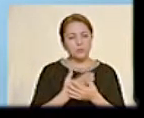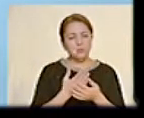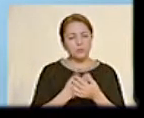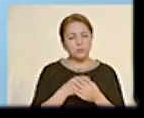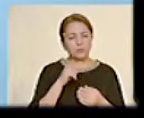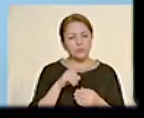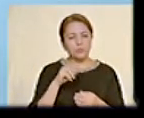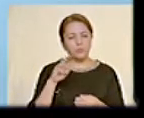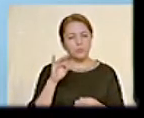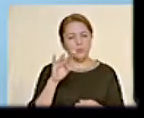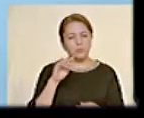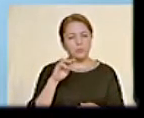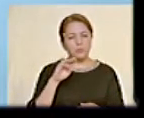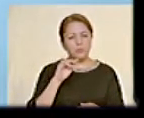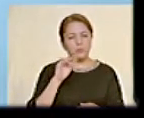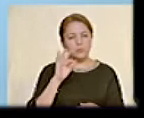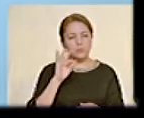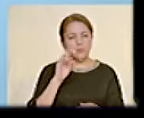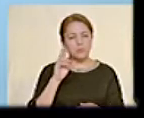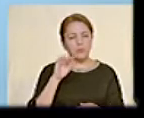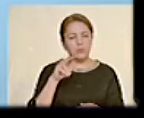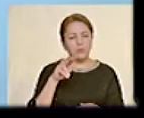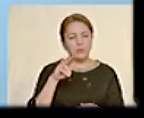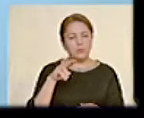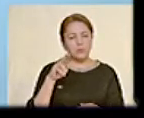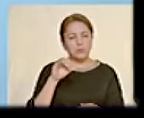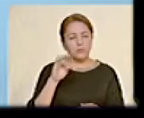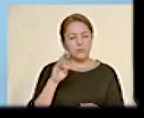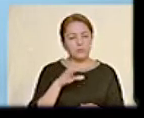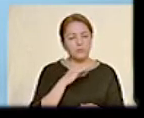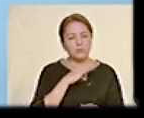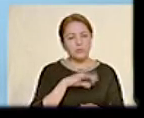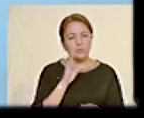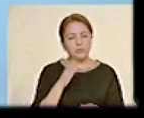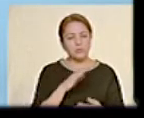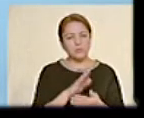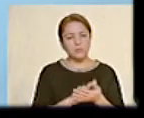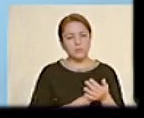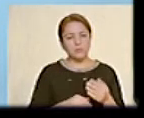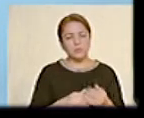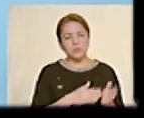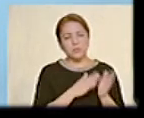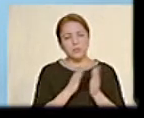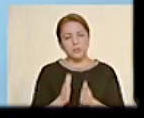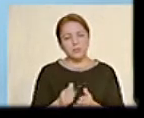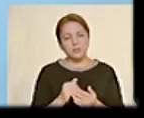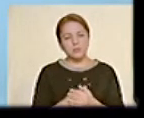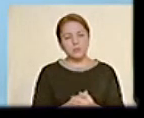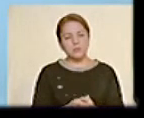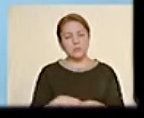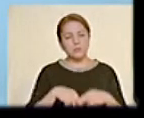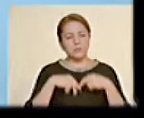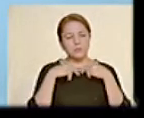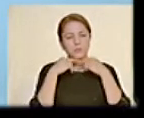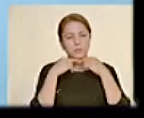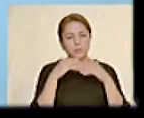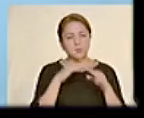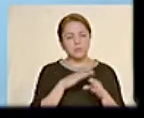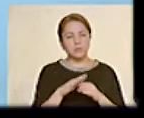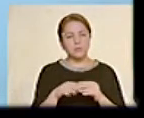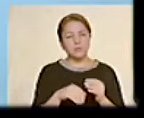ushbu protokoldan foydalanilgan. Mana endi davom etadigan bo'lsak, keyingi qismimiz, ya'ni e'tibor beradigan